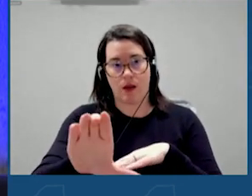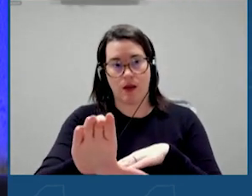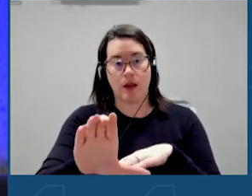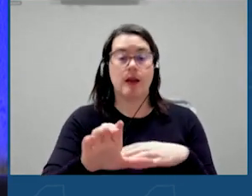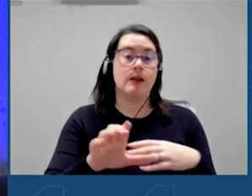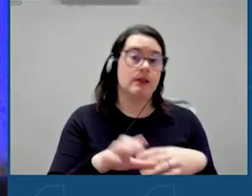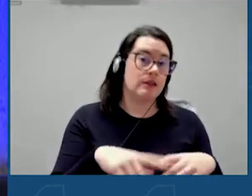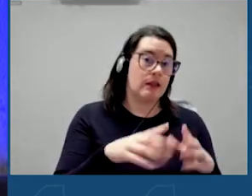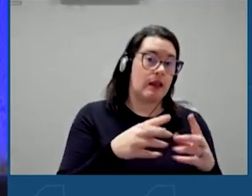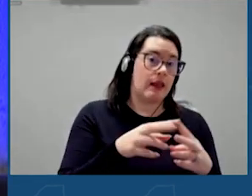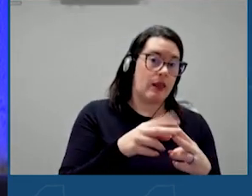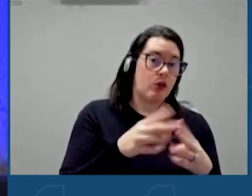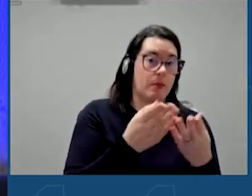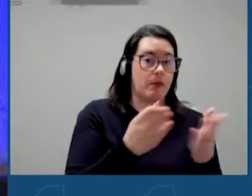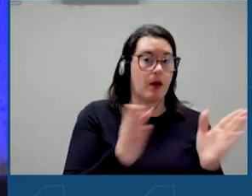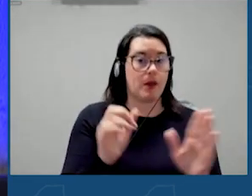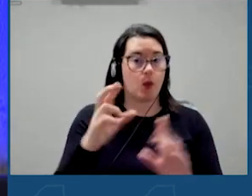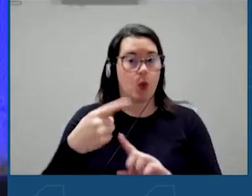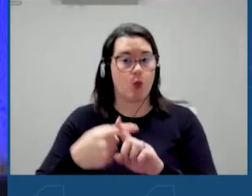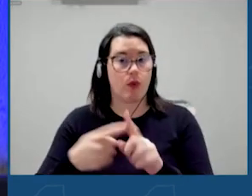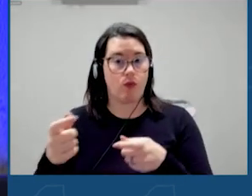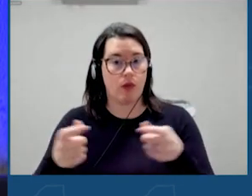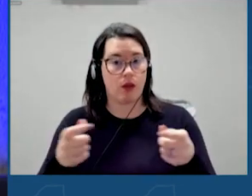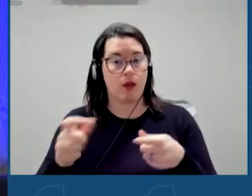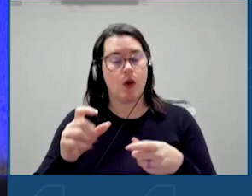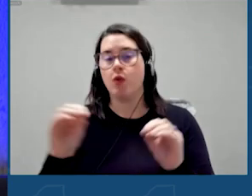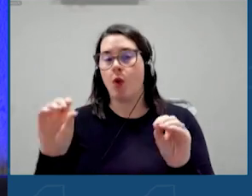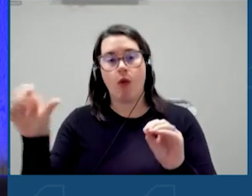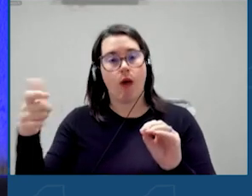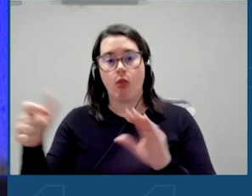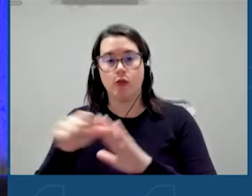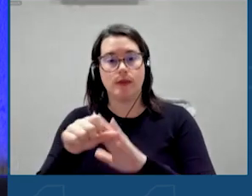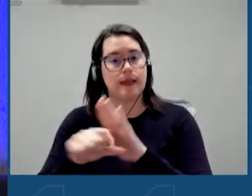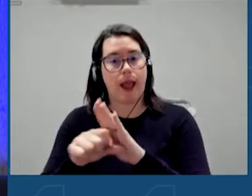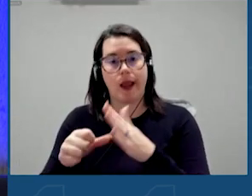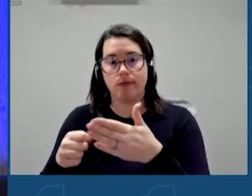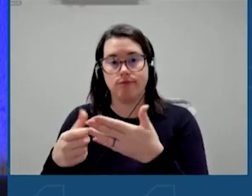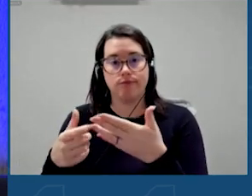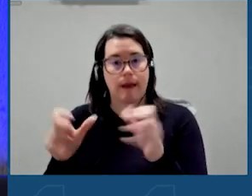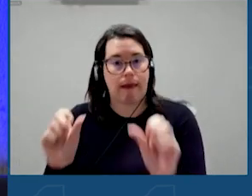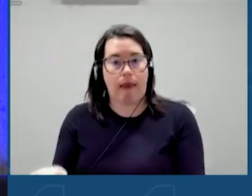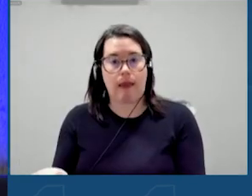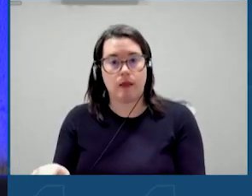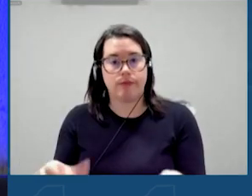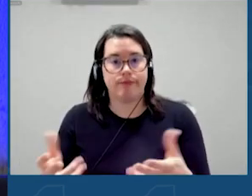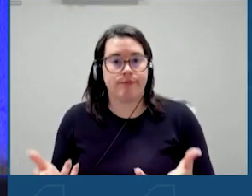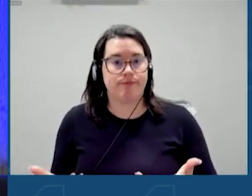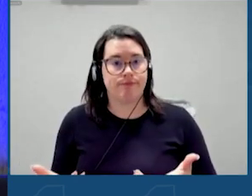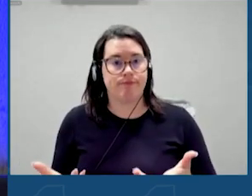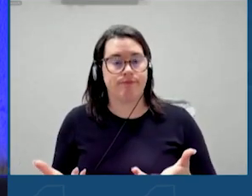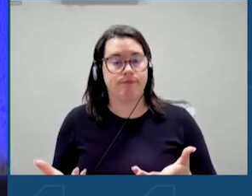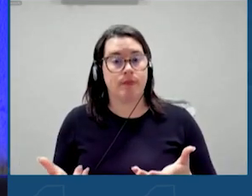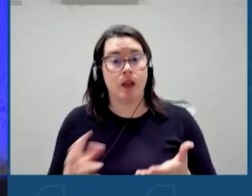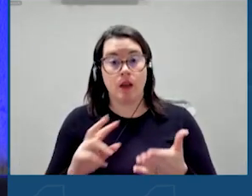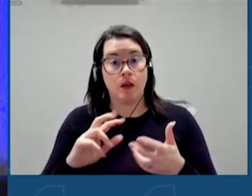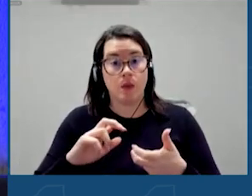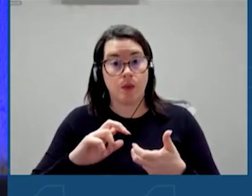regulated. No other state comes close. So it's not that either. Here's the real